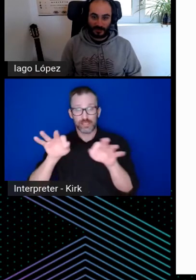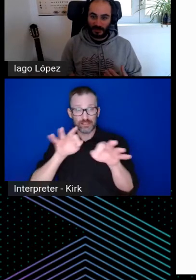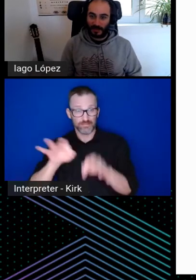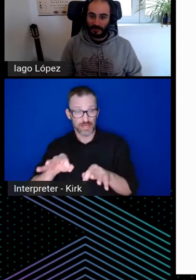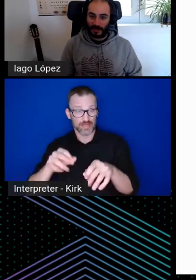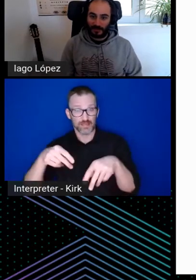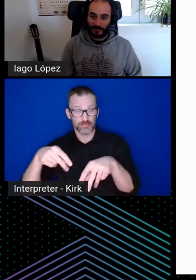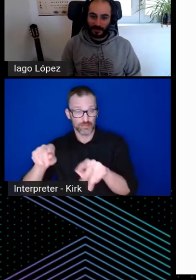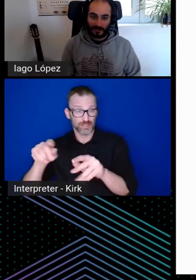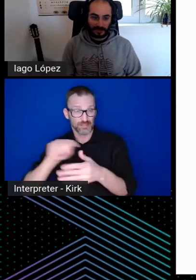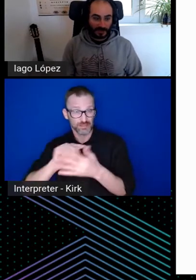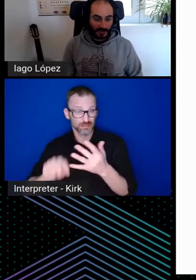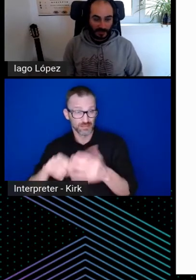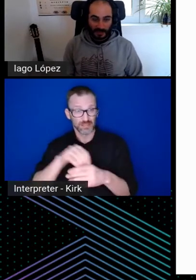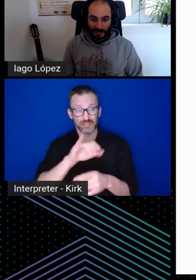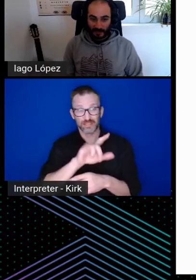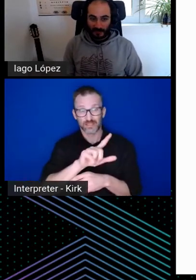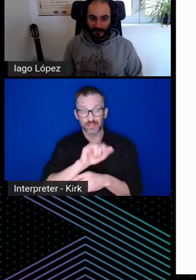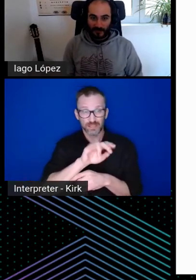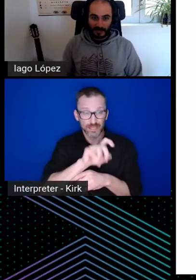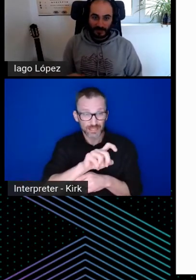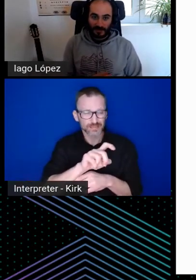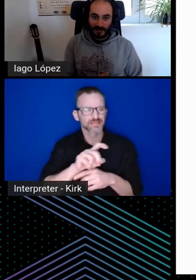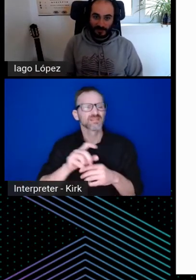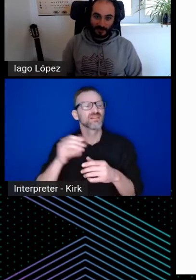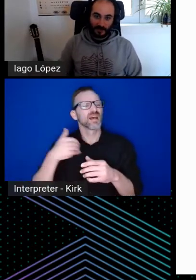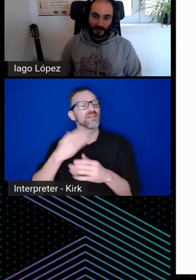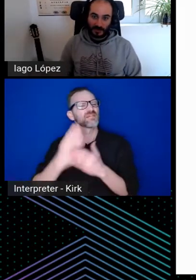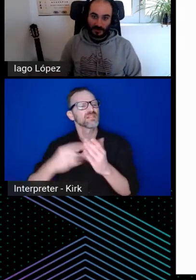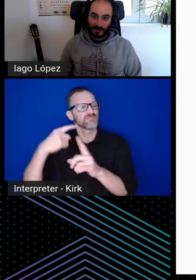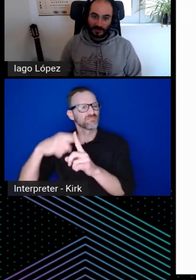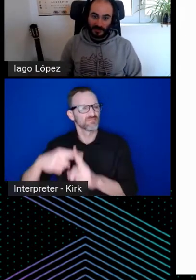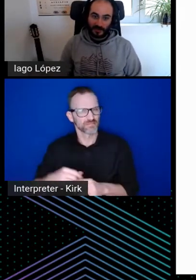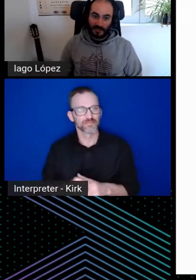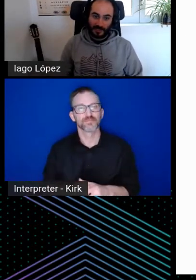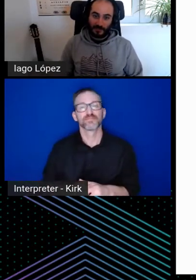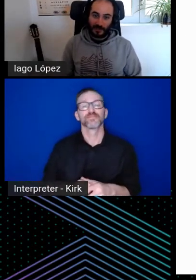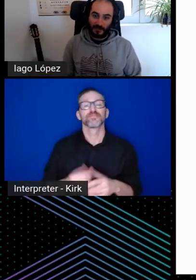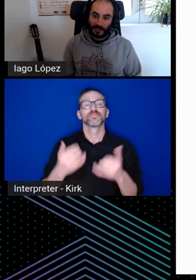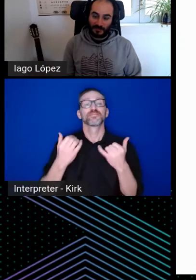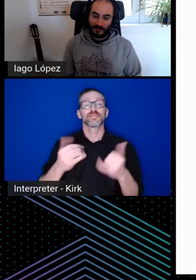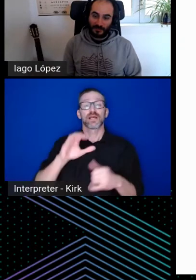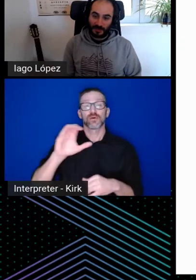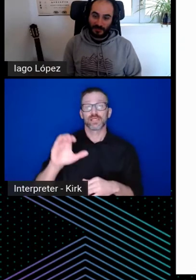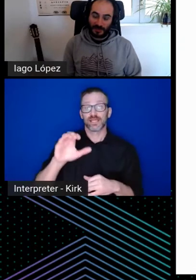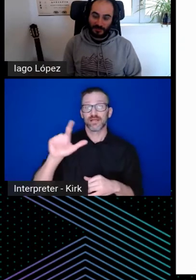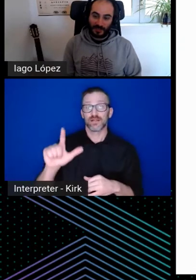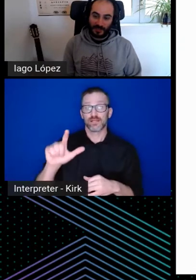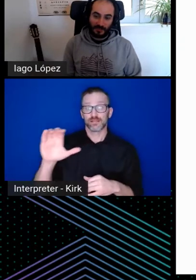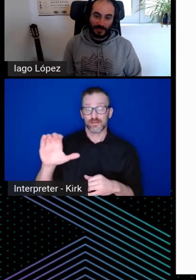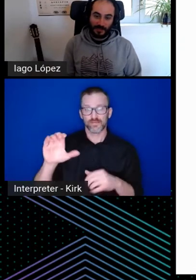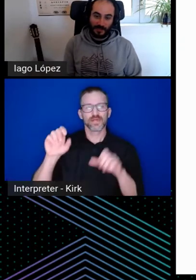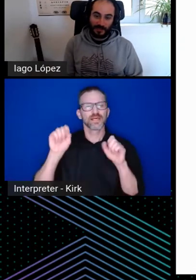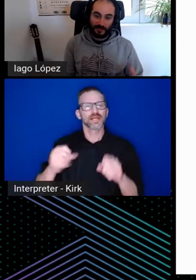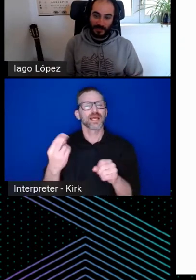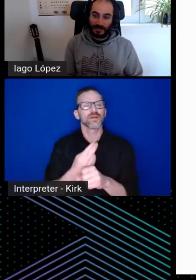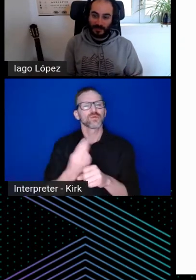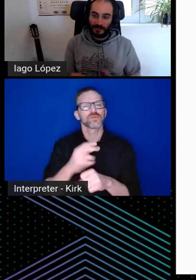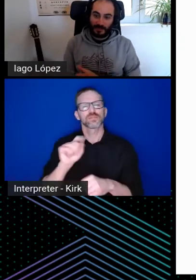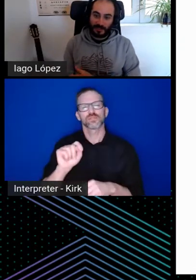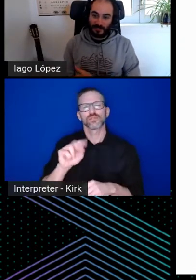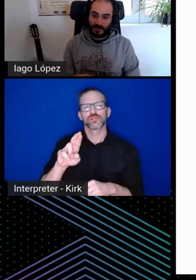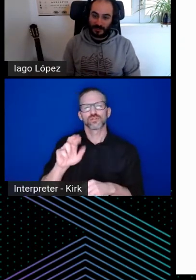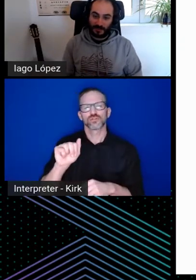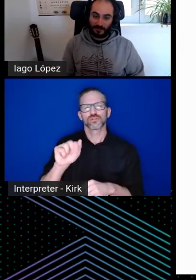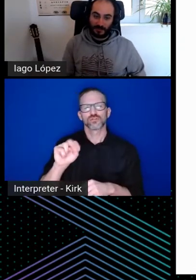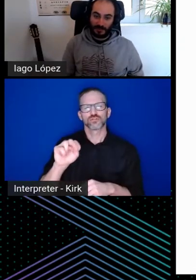Linux, and a bunch of things. So from this Container Linux config, you can run it through a transpiler and convert that